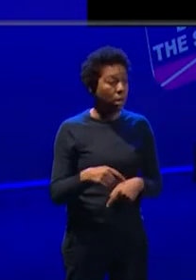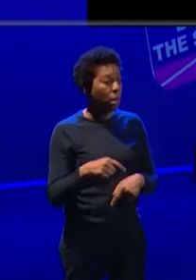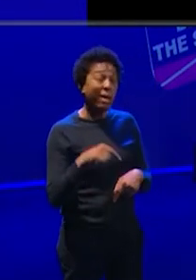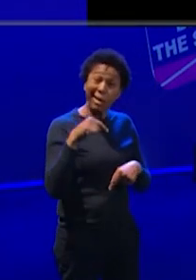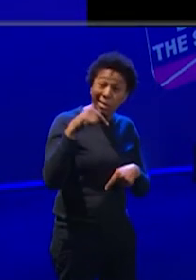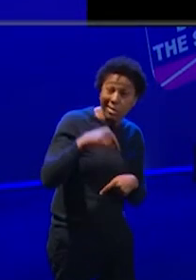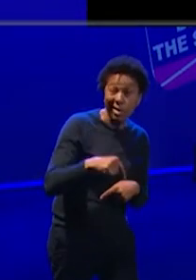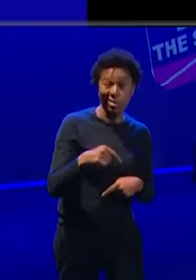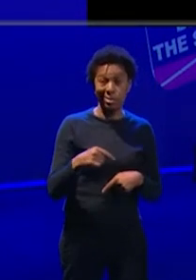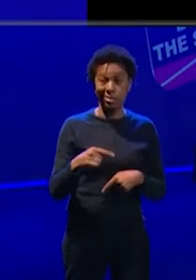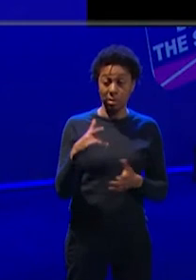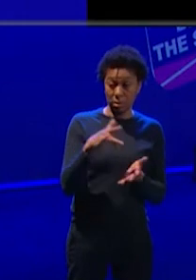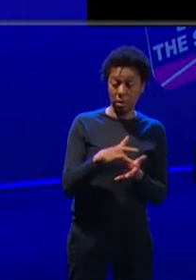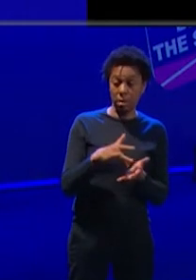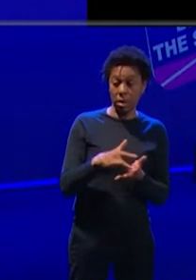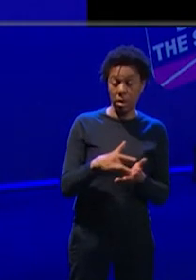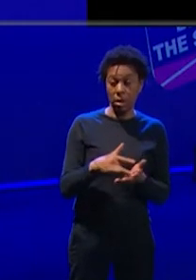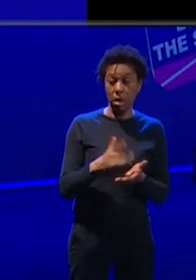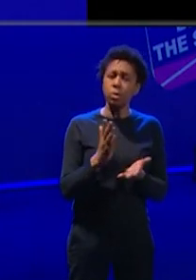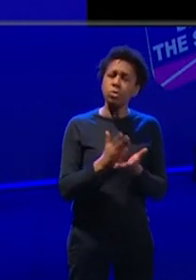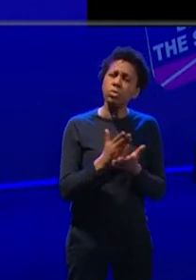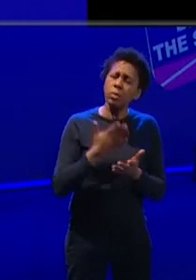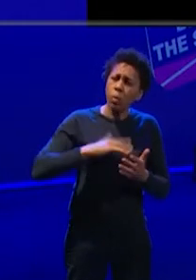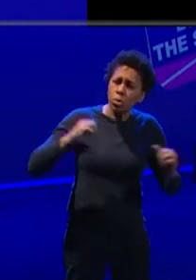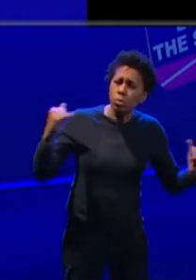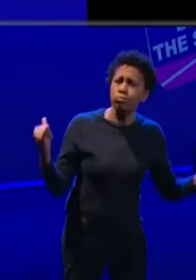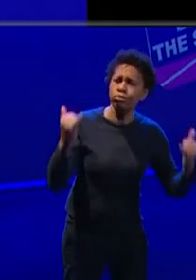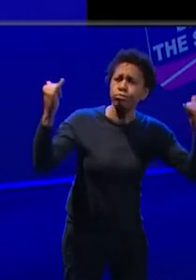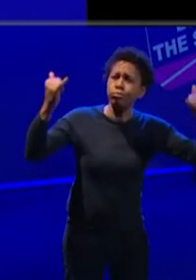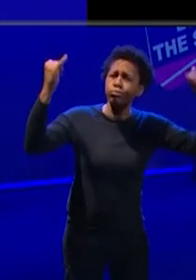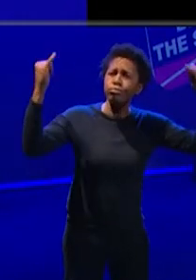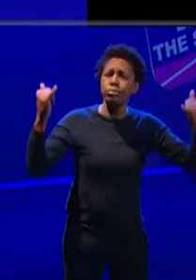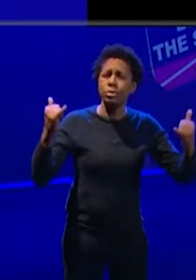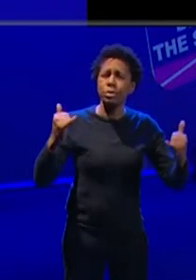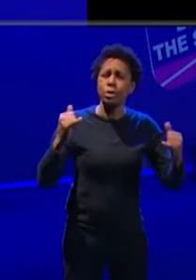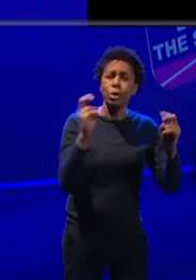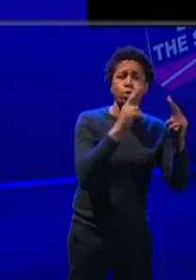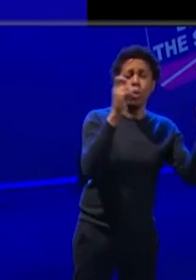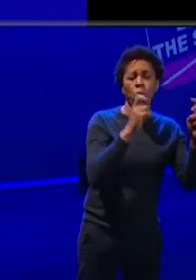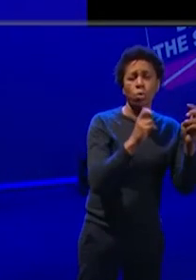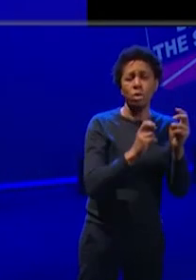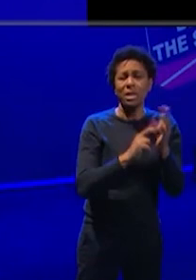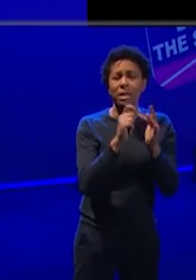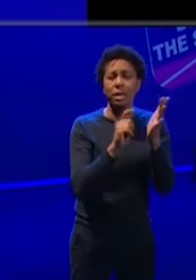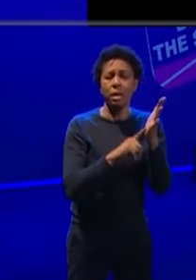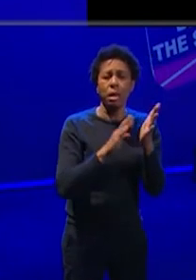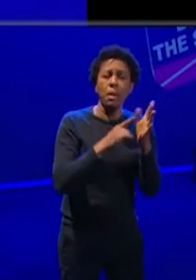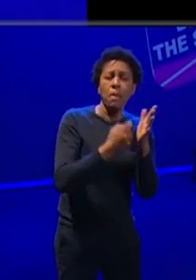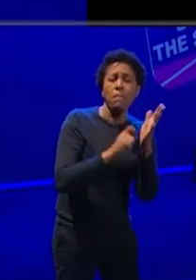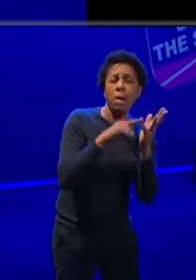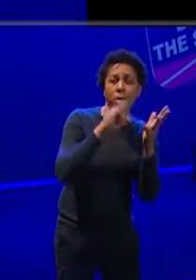for disability arts, is about celebrating how, to quote Neil Marcus, disability is an ingenious way to